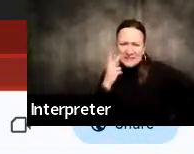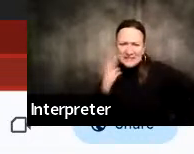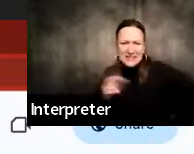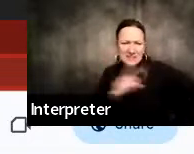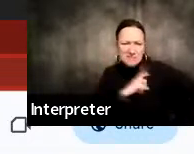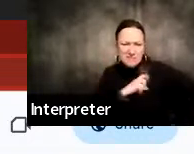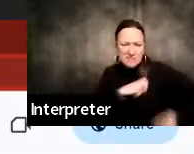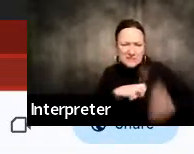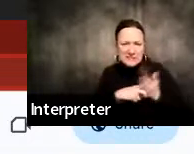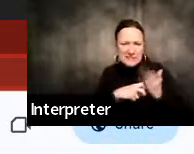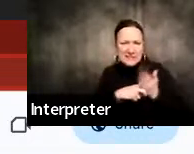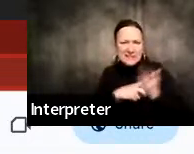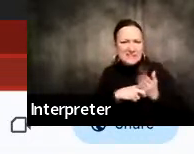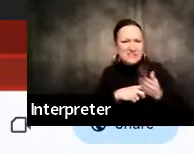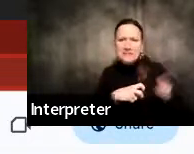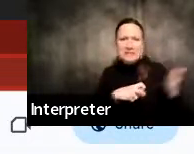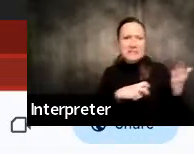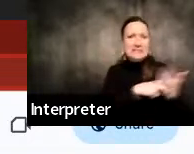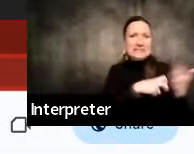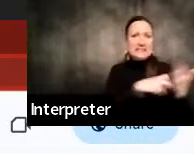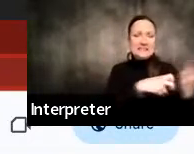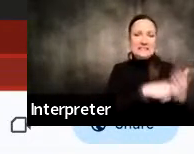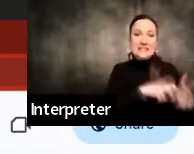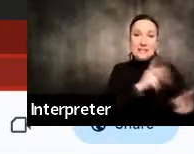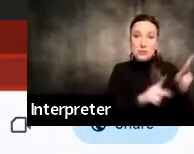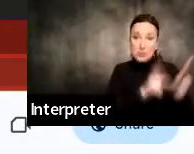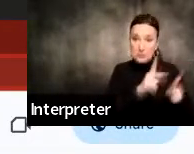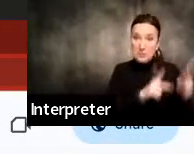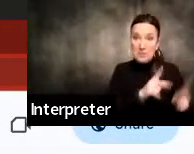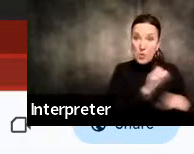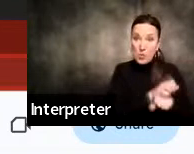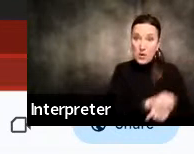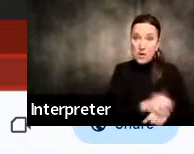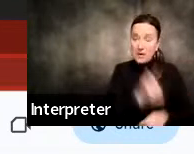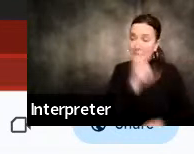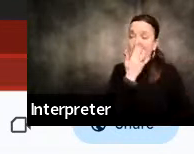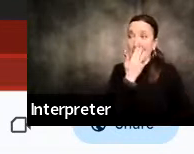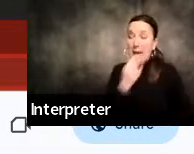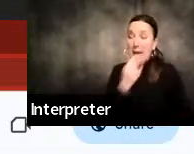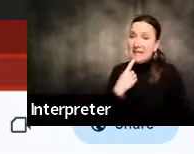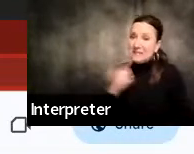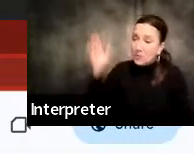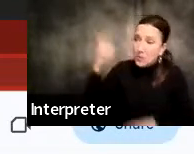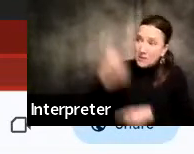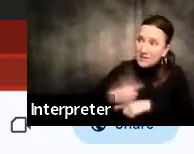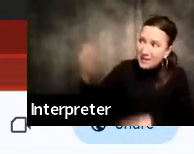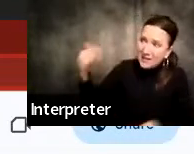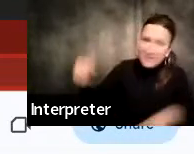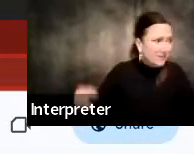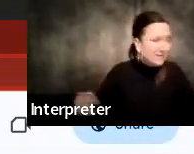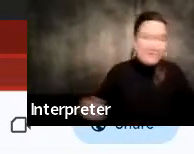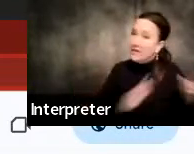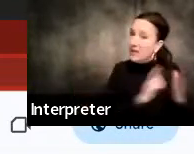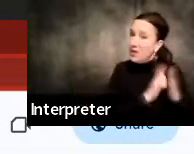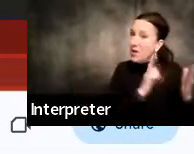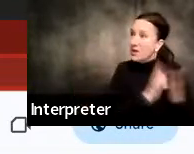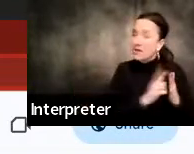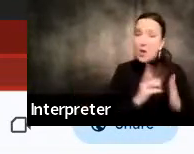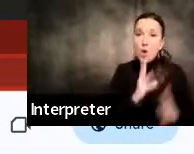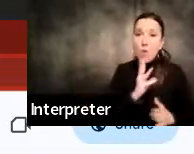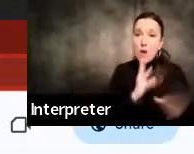they're not even stopping to give tickets. I flagged one down and asked them to ticket a vehicle that was parked in front of a water hydrant.